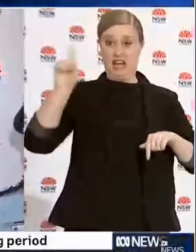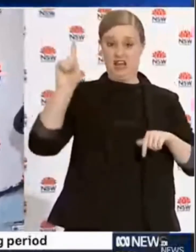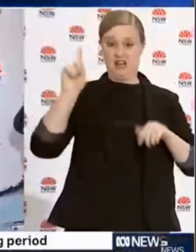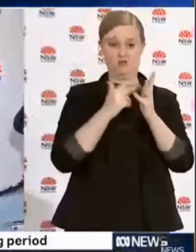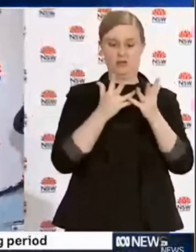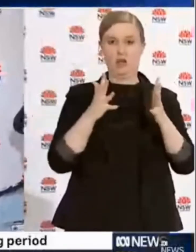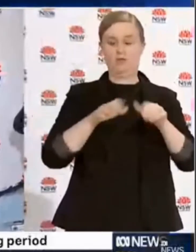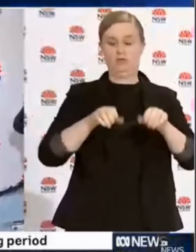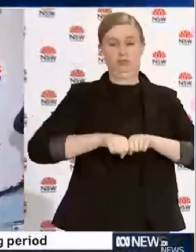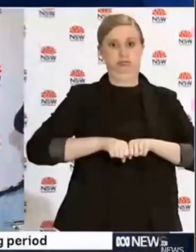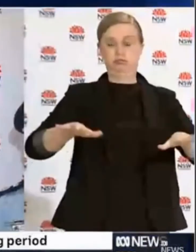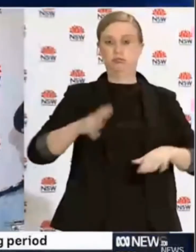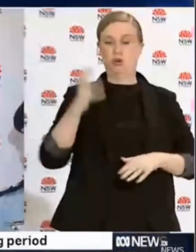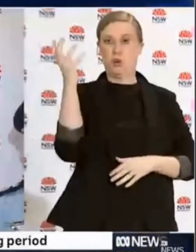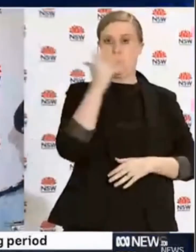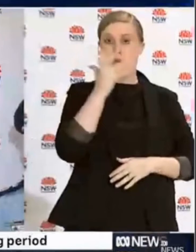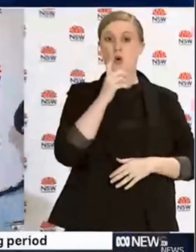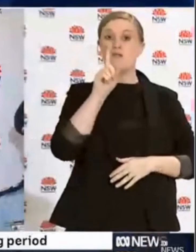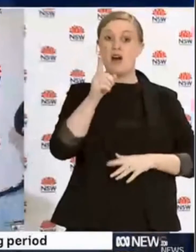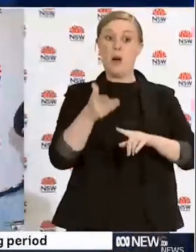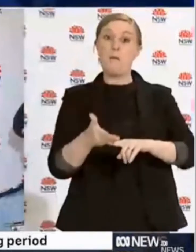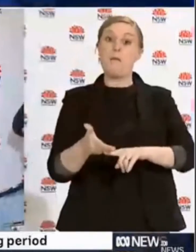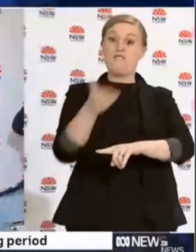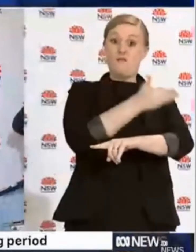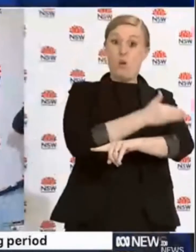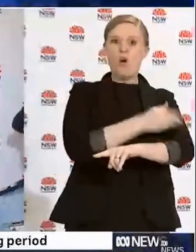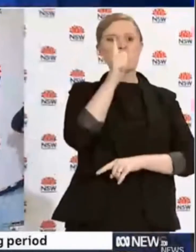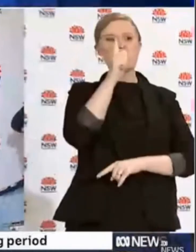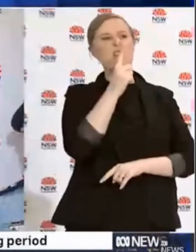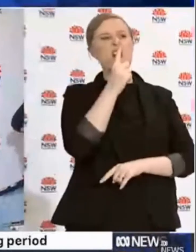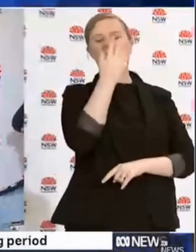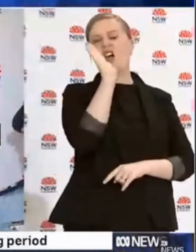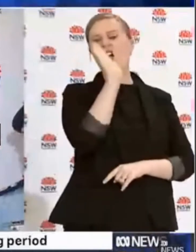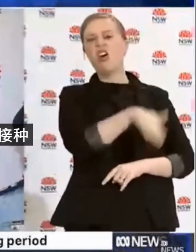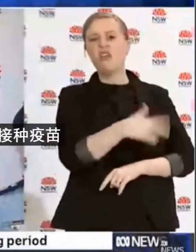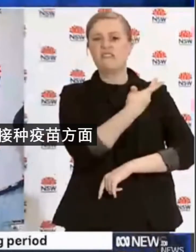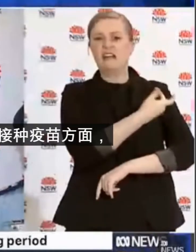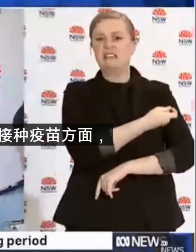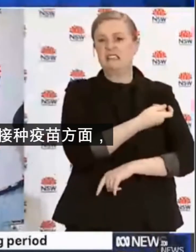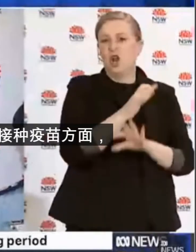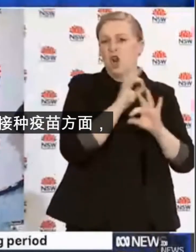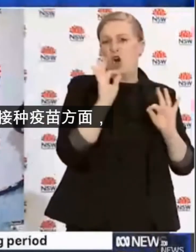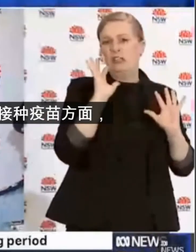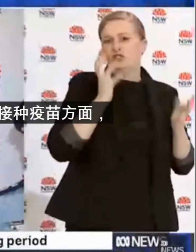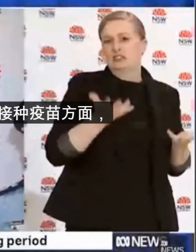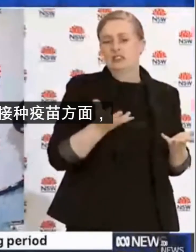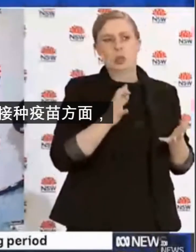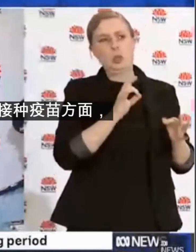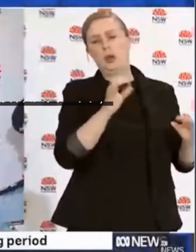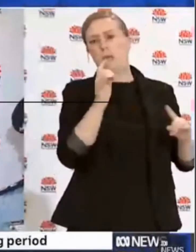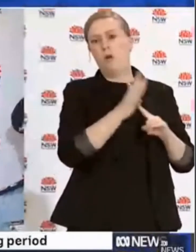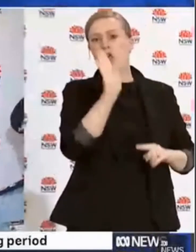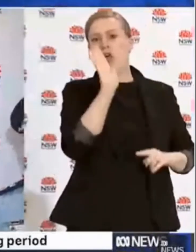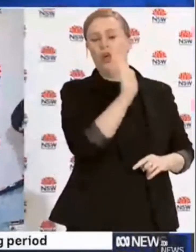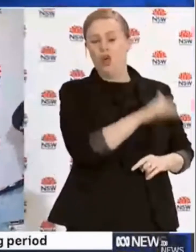of the Delta variant, I think there was a level of disinterest in Sydney in getting vaccinated, largely because